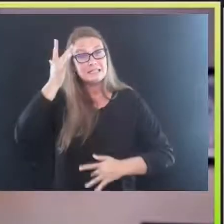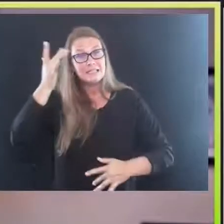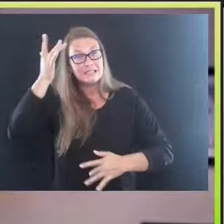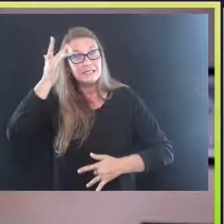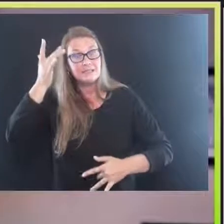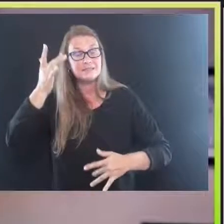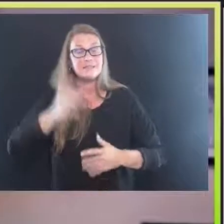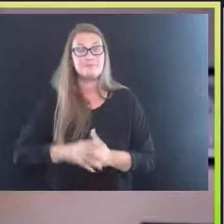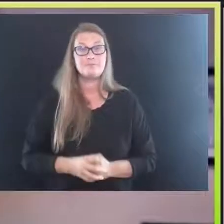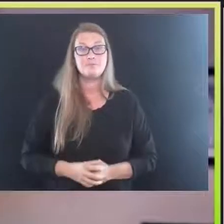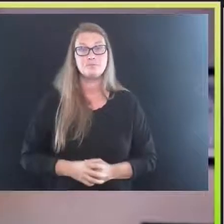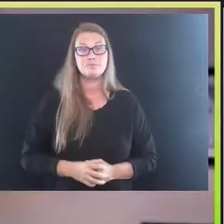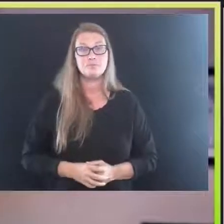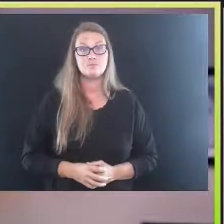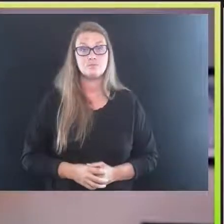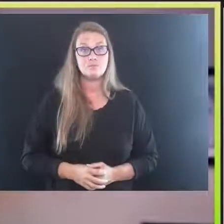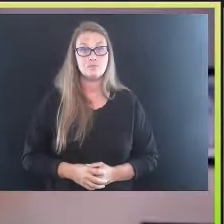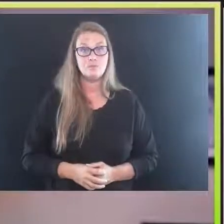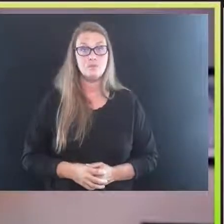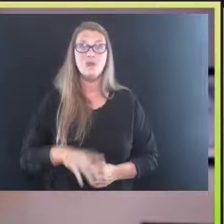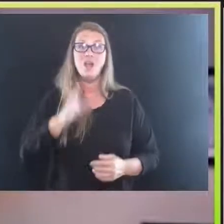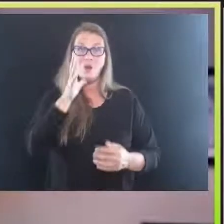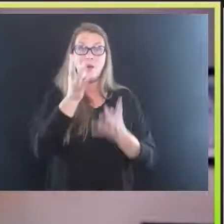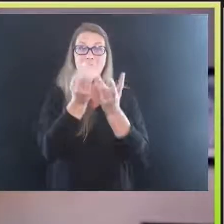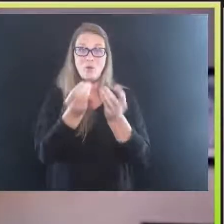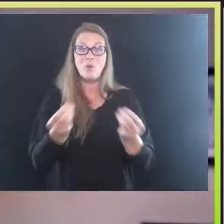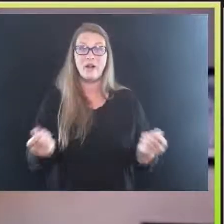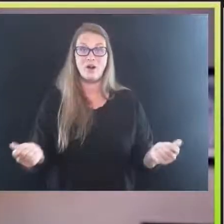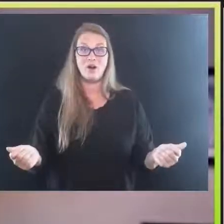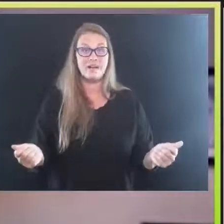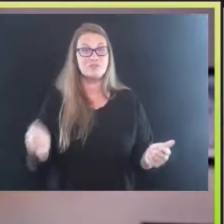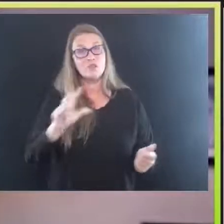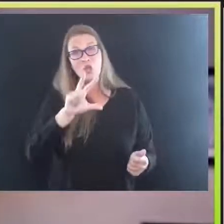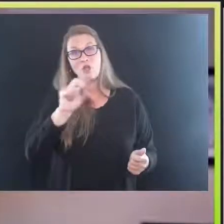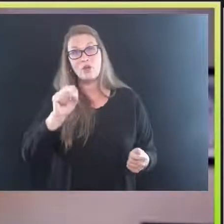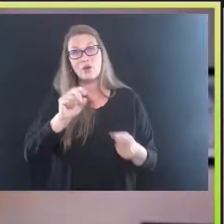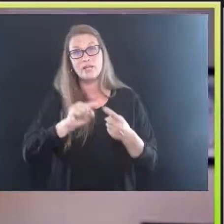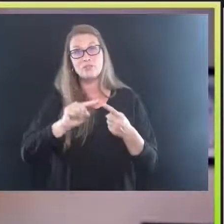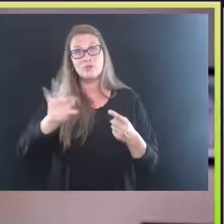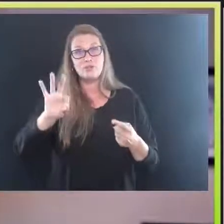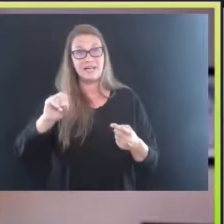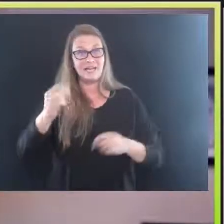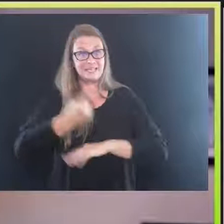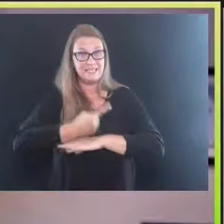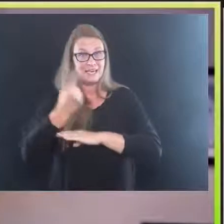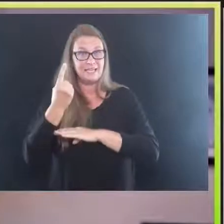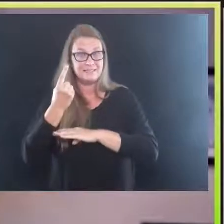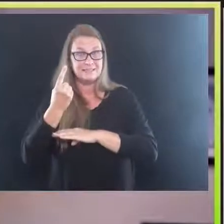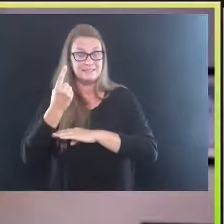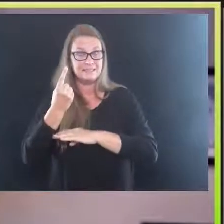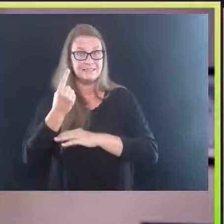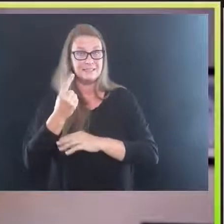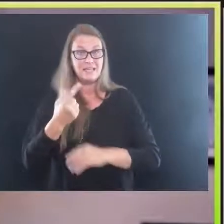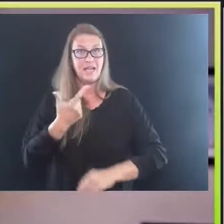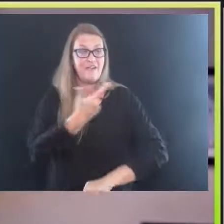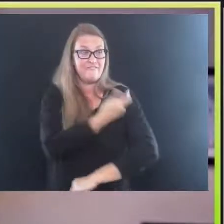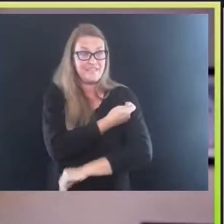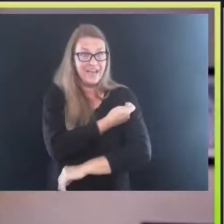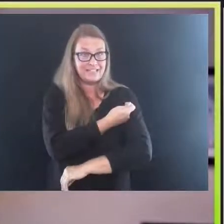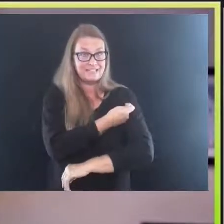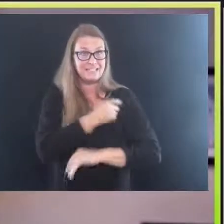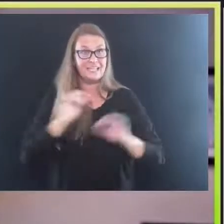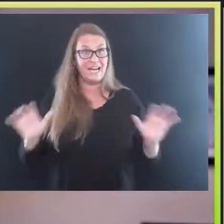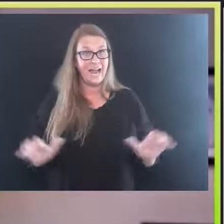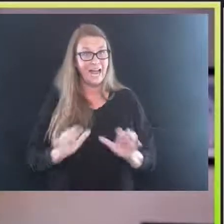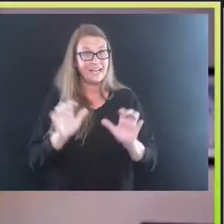COVID-19. But it wears off over the next 30 to 90 days. Vaccine activates